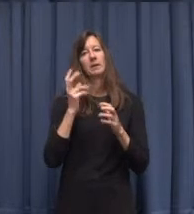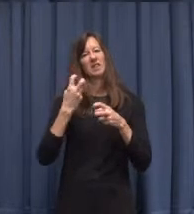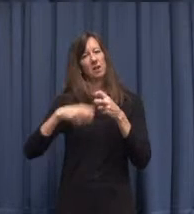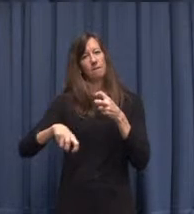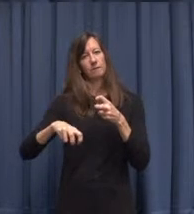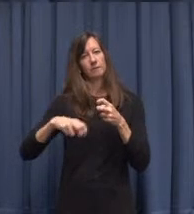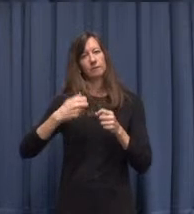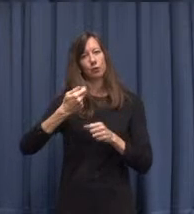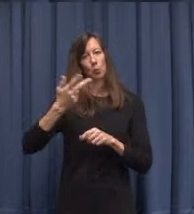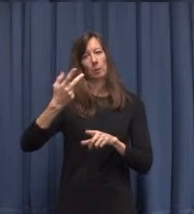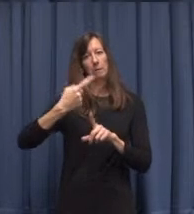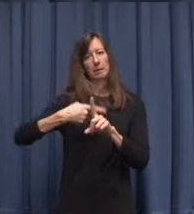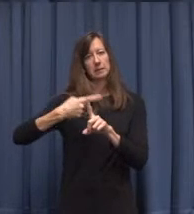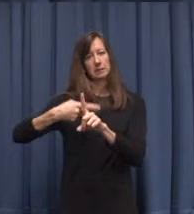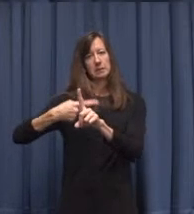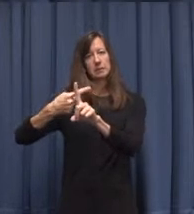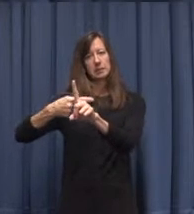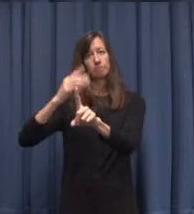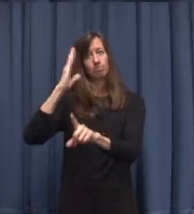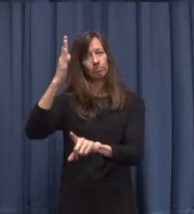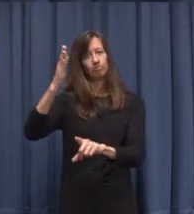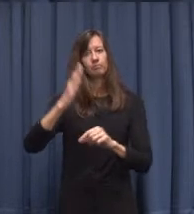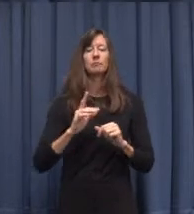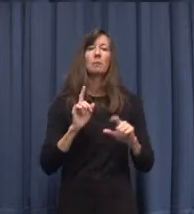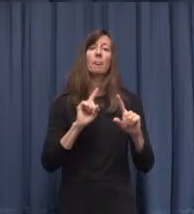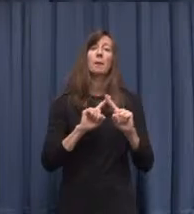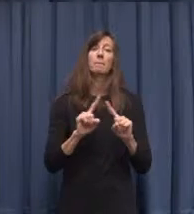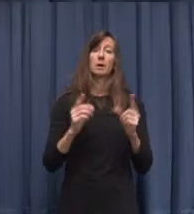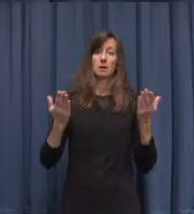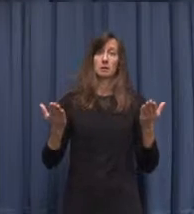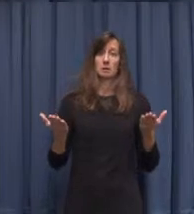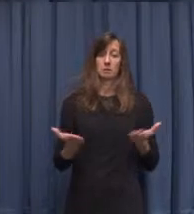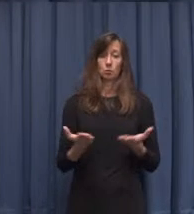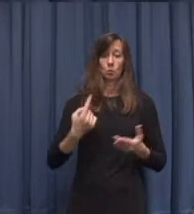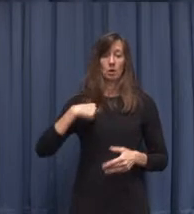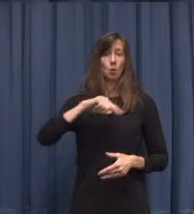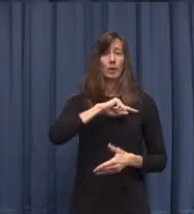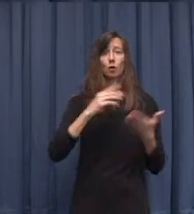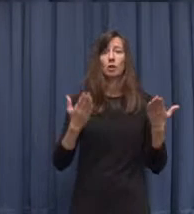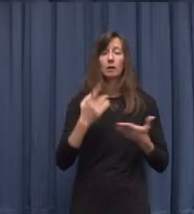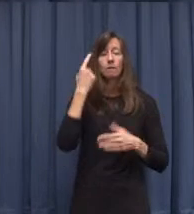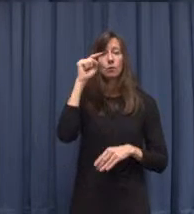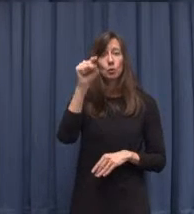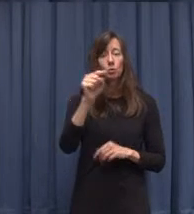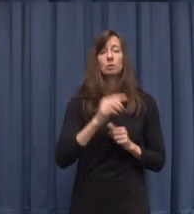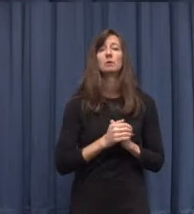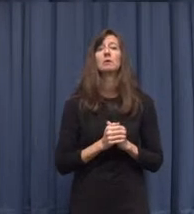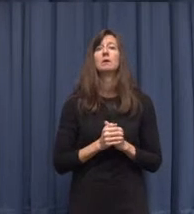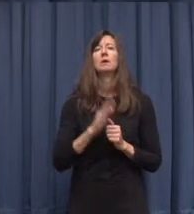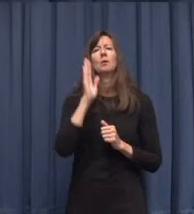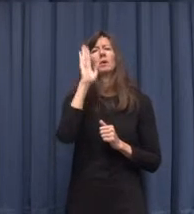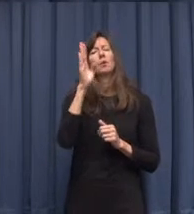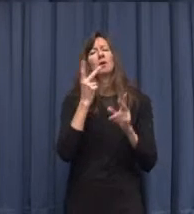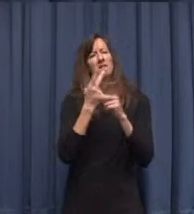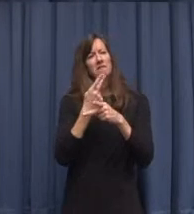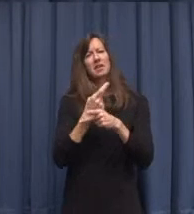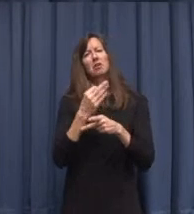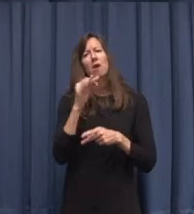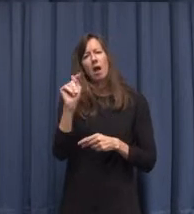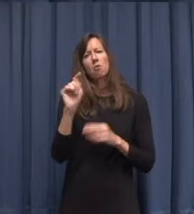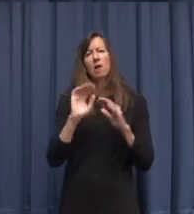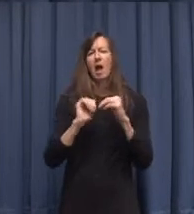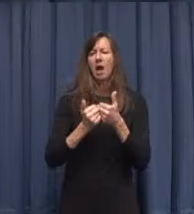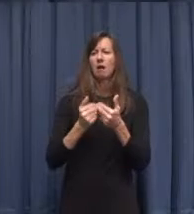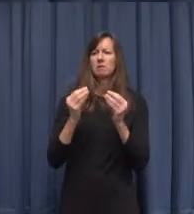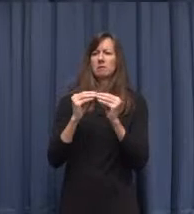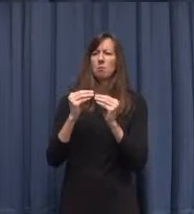for you. I am here for you. We are going to figure out how to get some more Q&A dynamic going again as